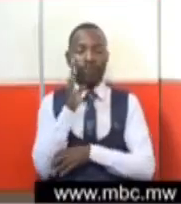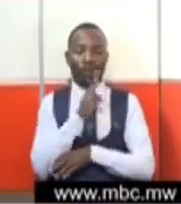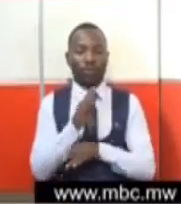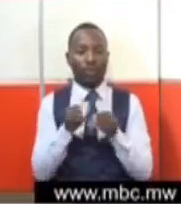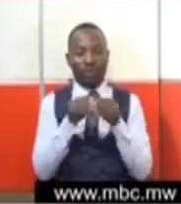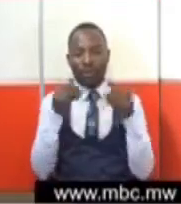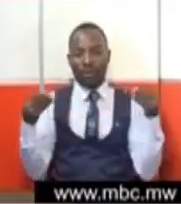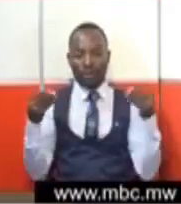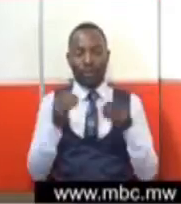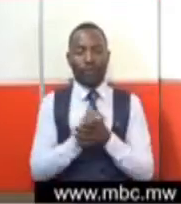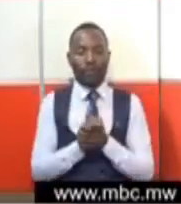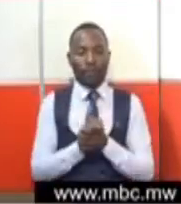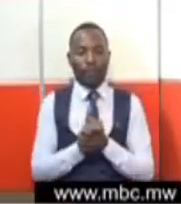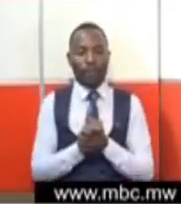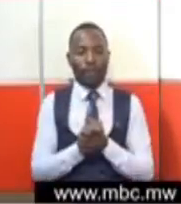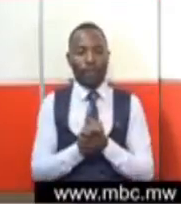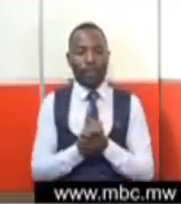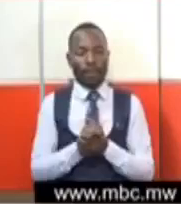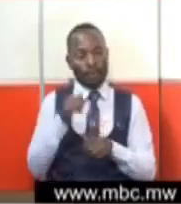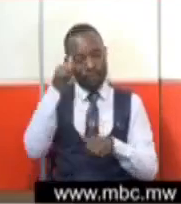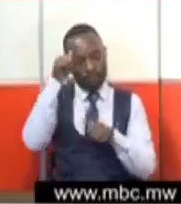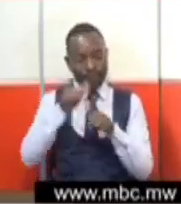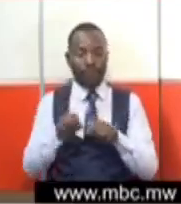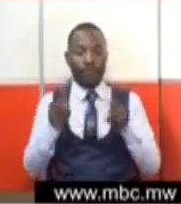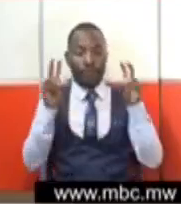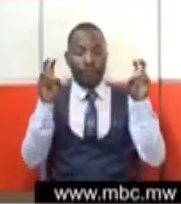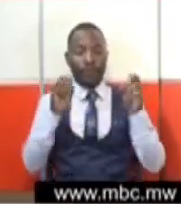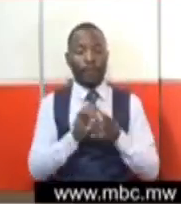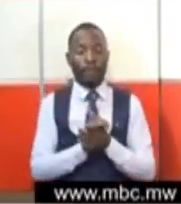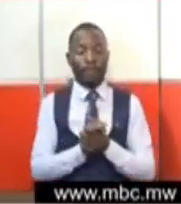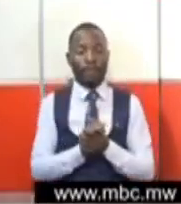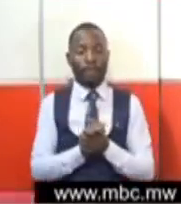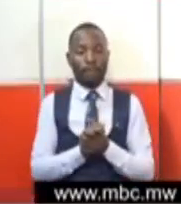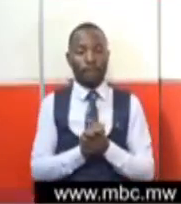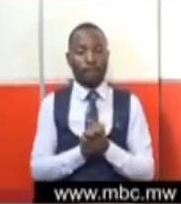also wraps up this edition of NBC News, a reminder of our top stories.